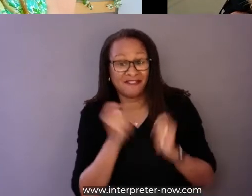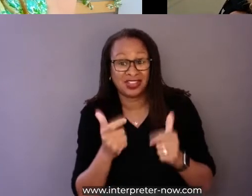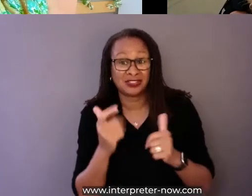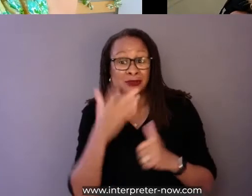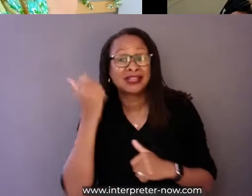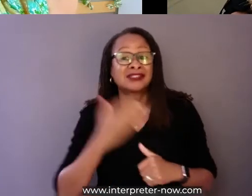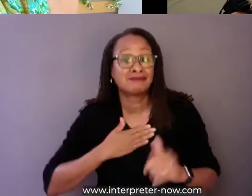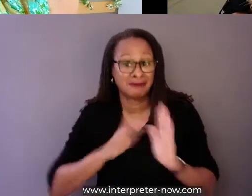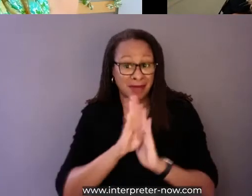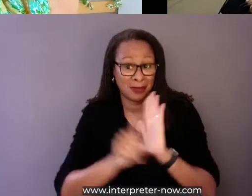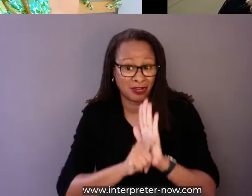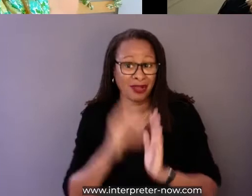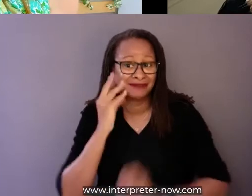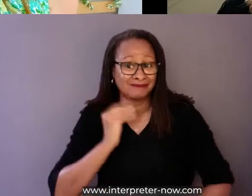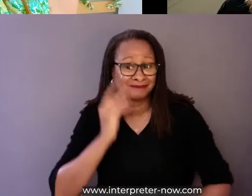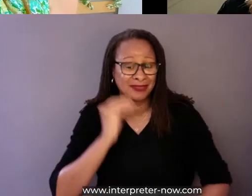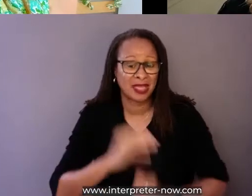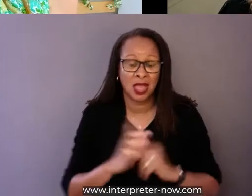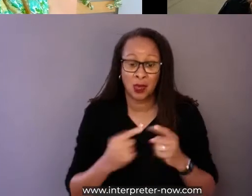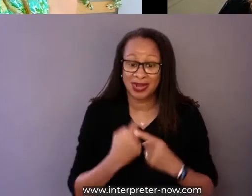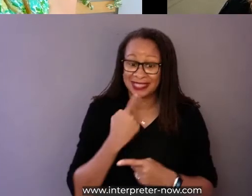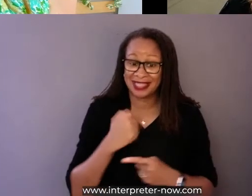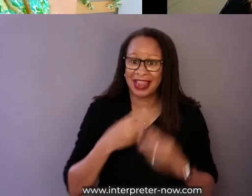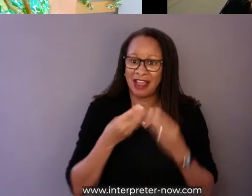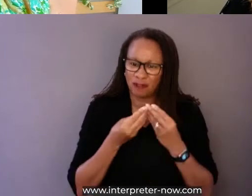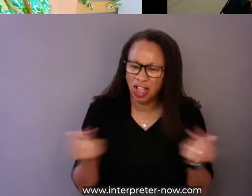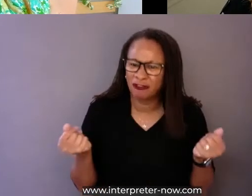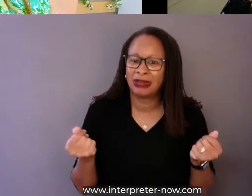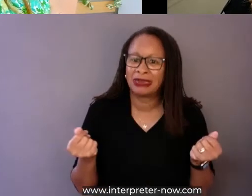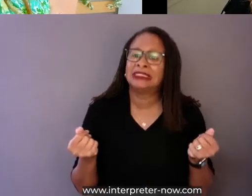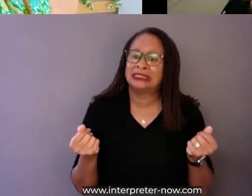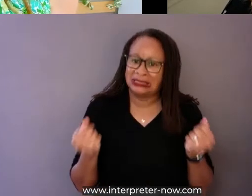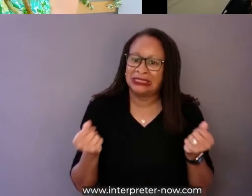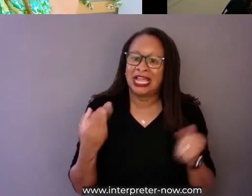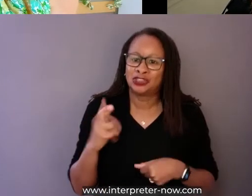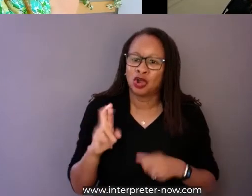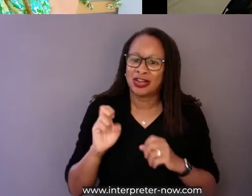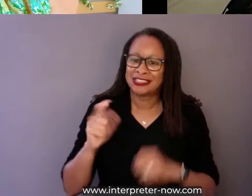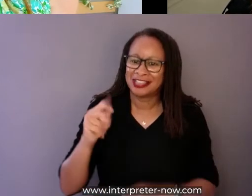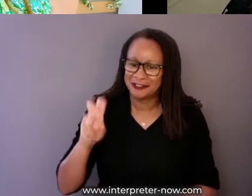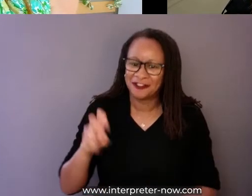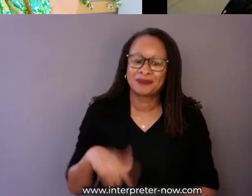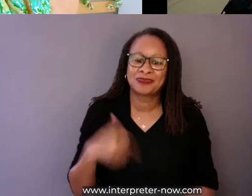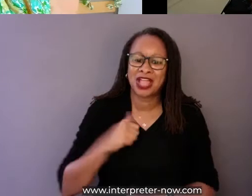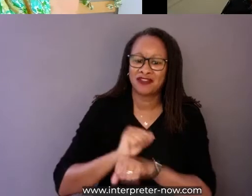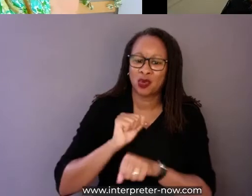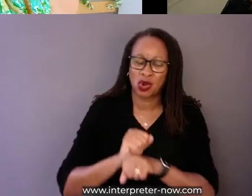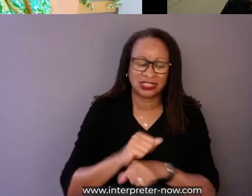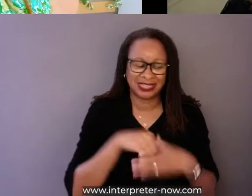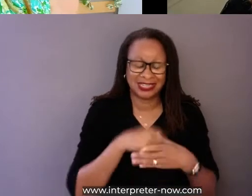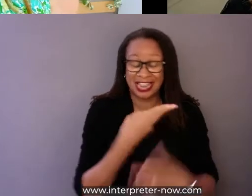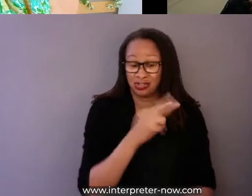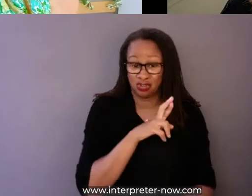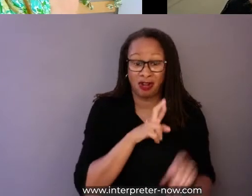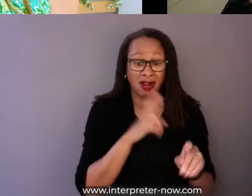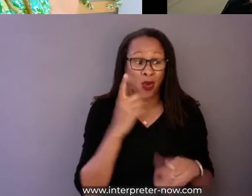so when I say I've been a recovering HR executive, I've worked in the trenches of